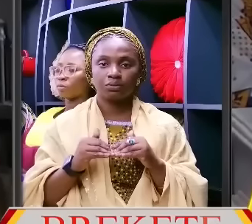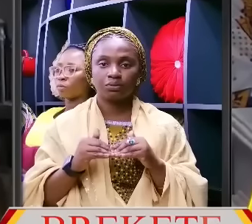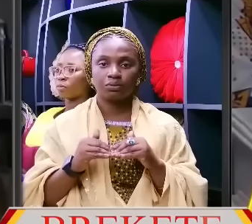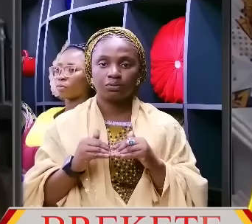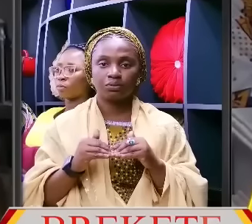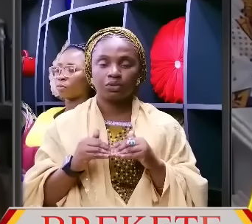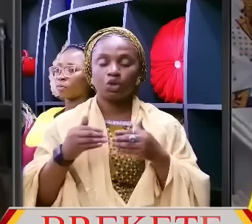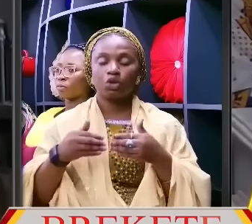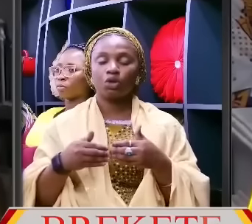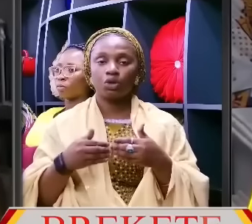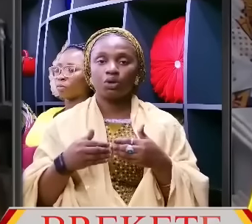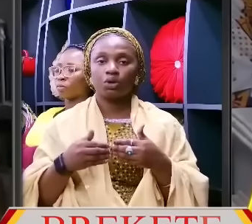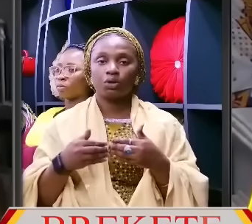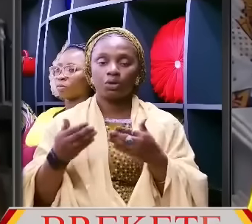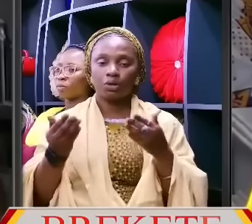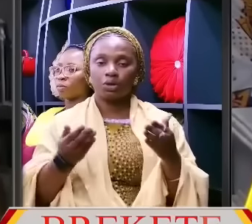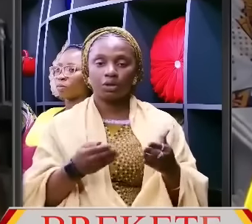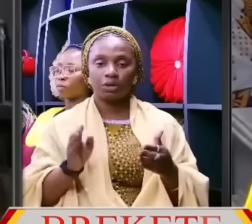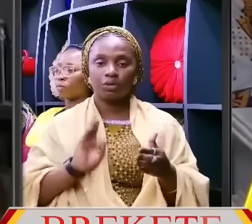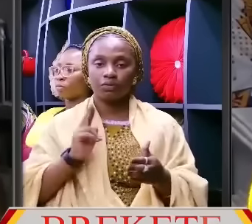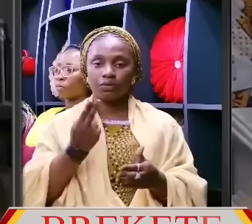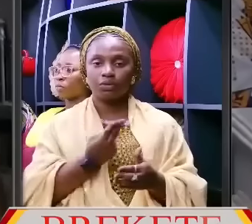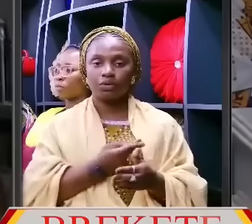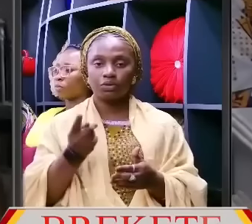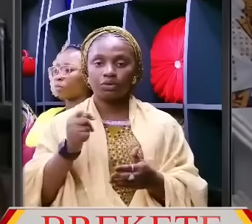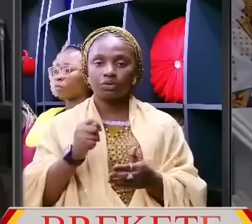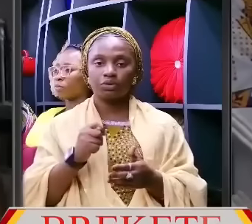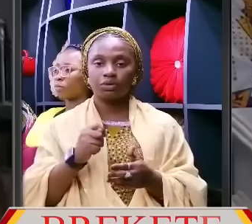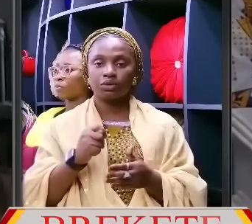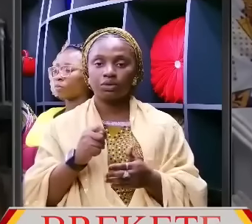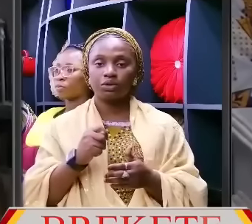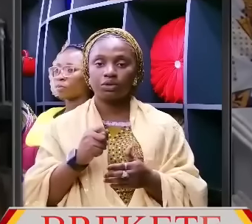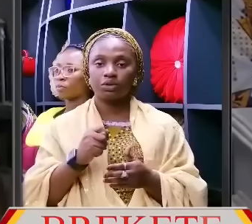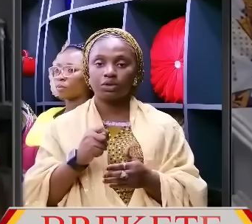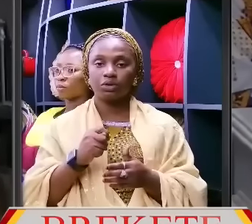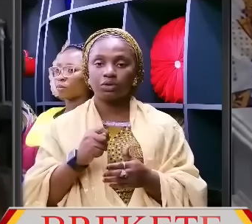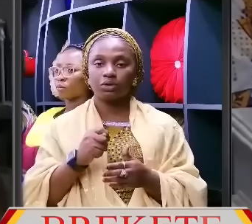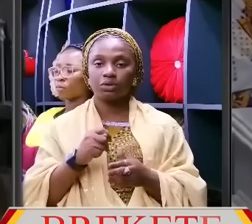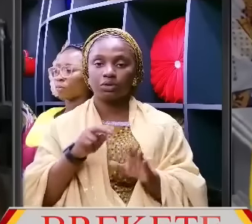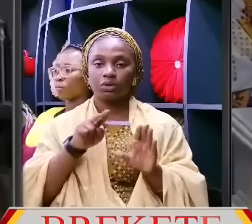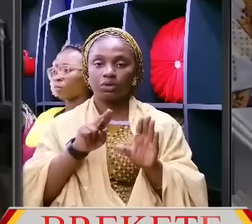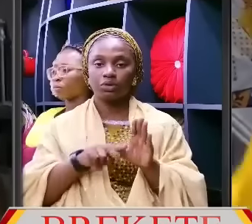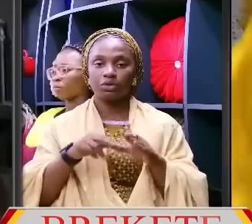the committee chairman of Ulama. Give us a number.